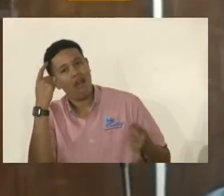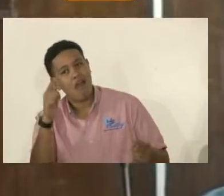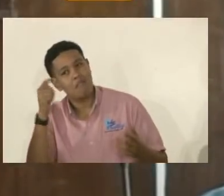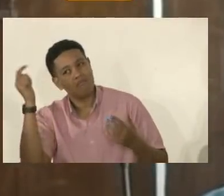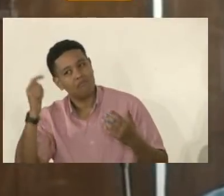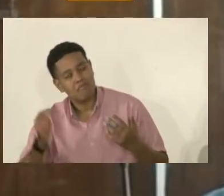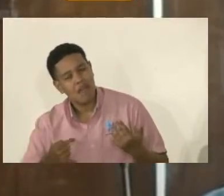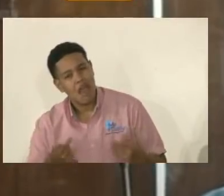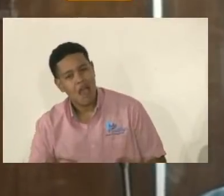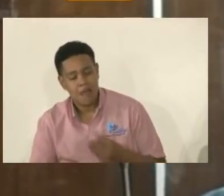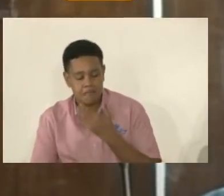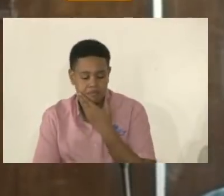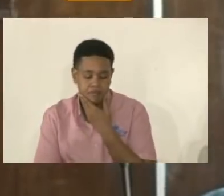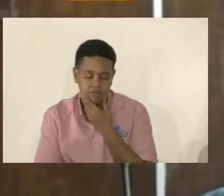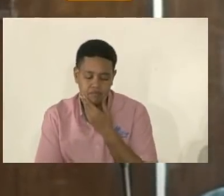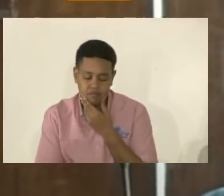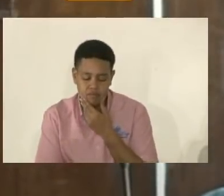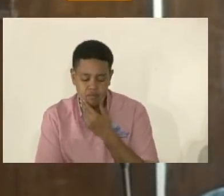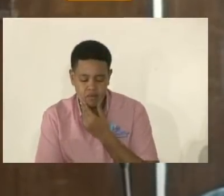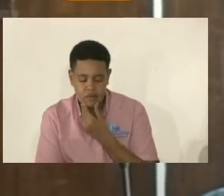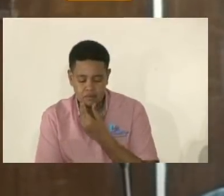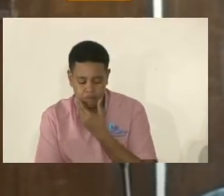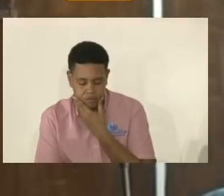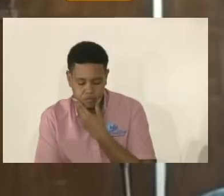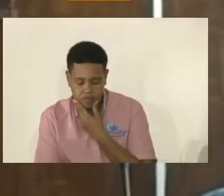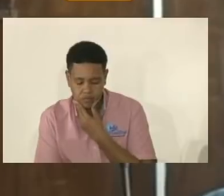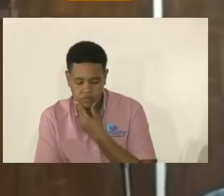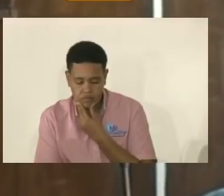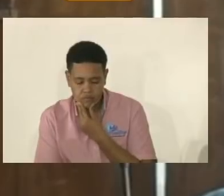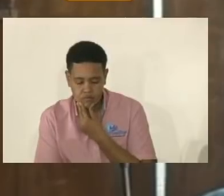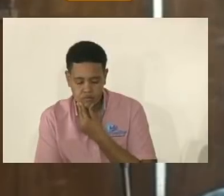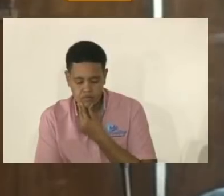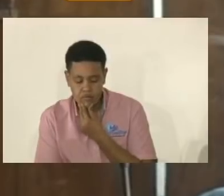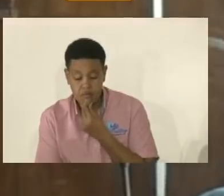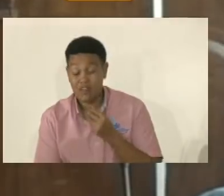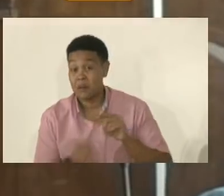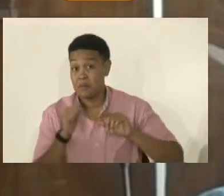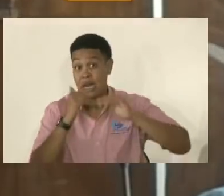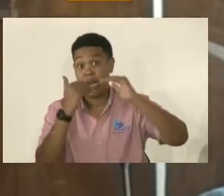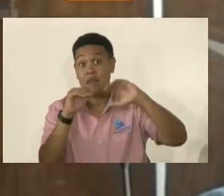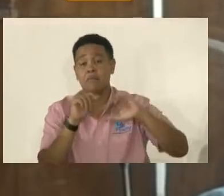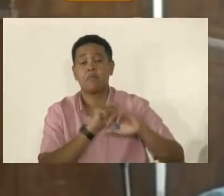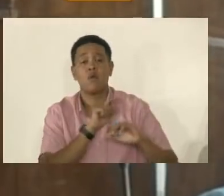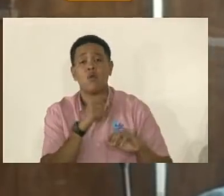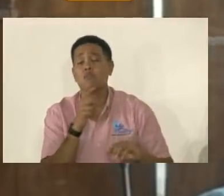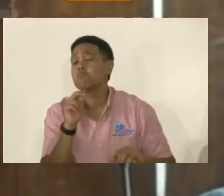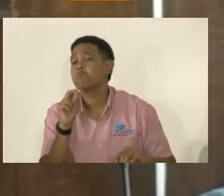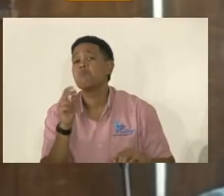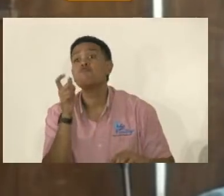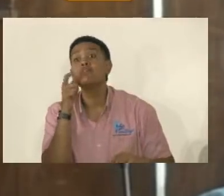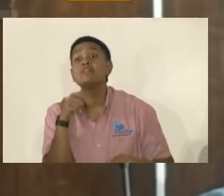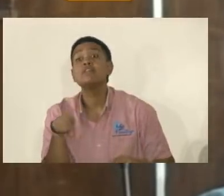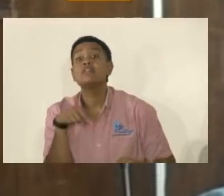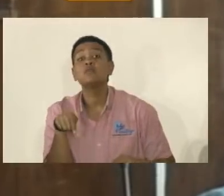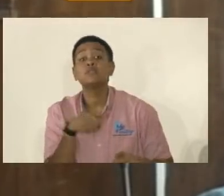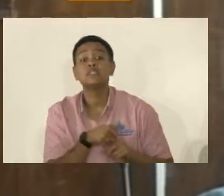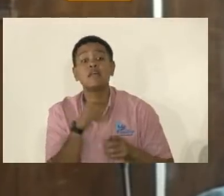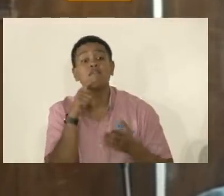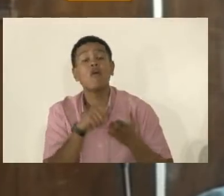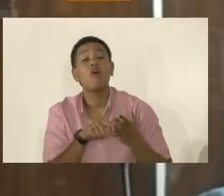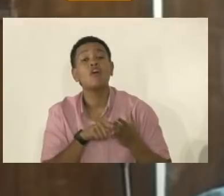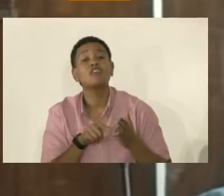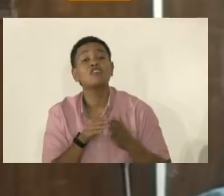But it's not limited to the JCF, Mr. President. Just recently, this week, the Auditor